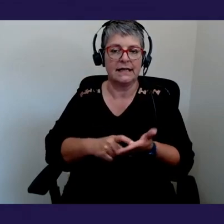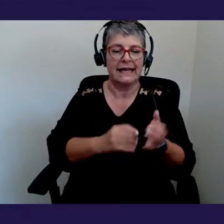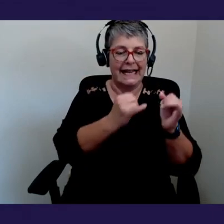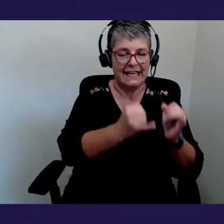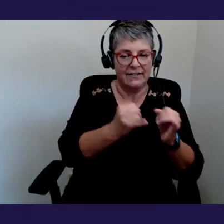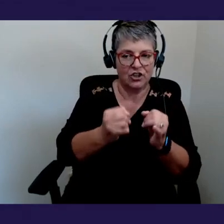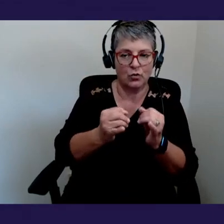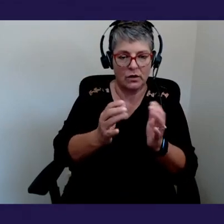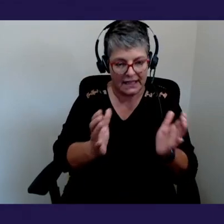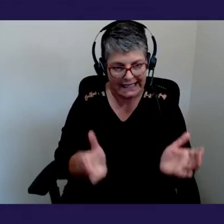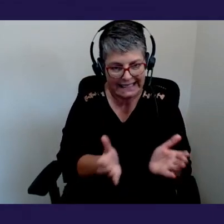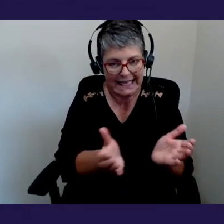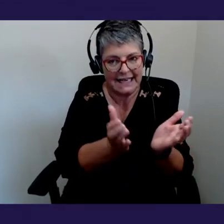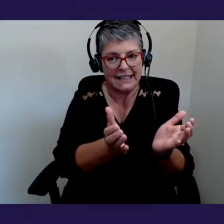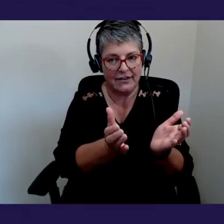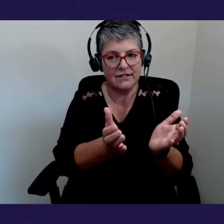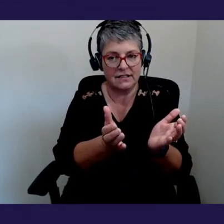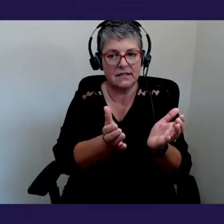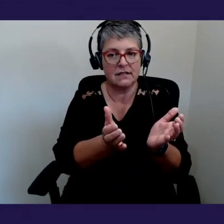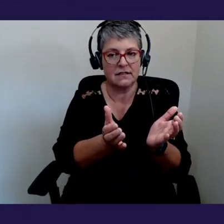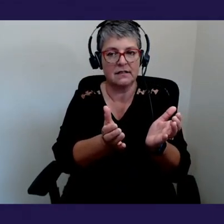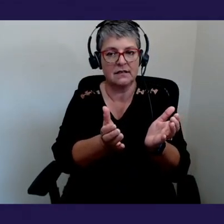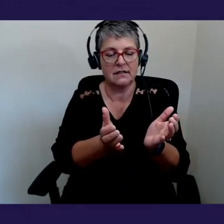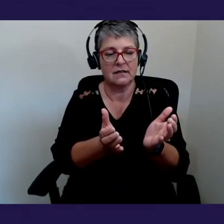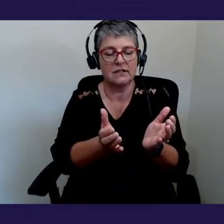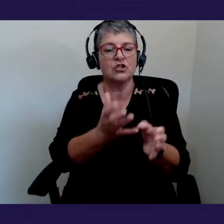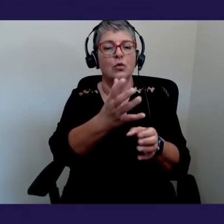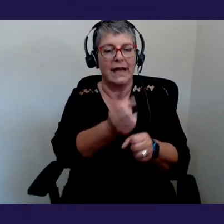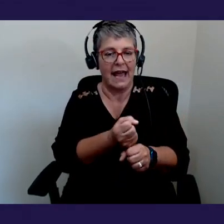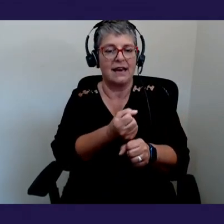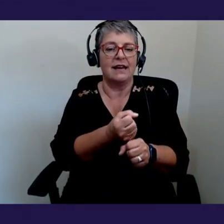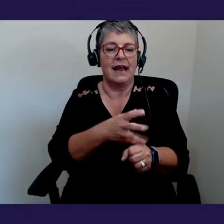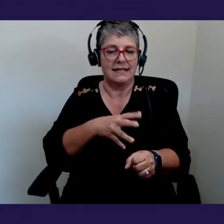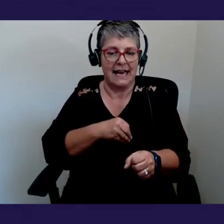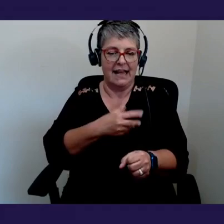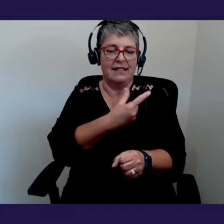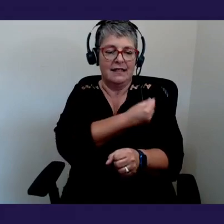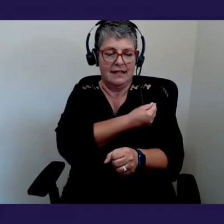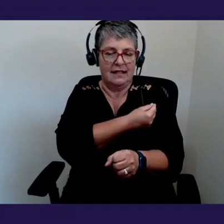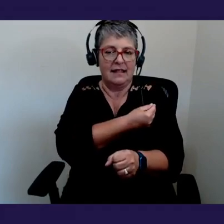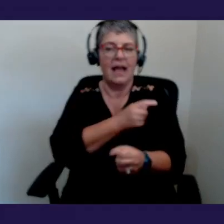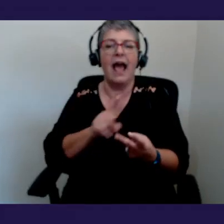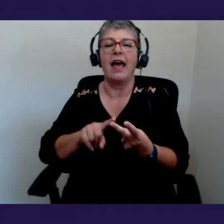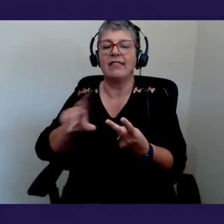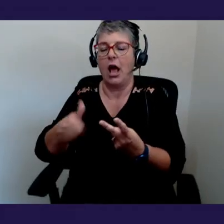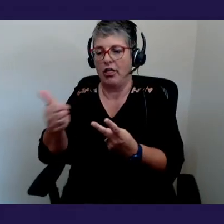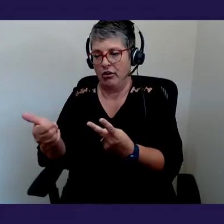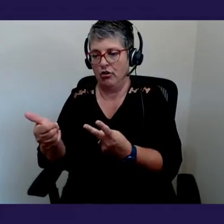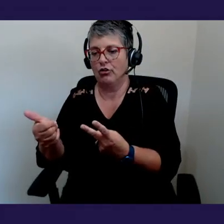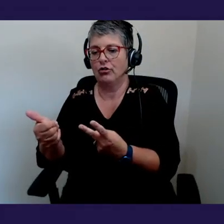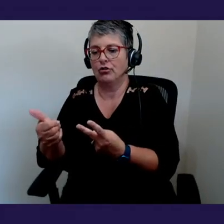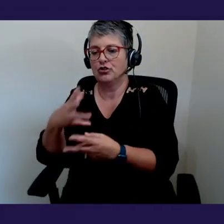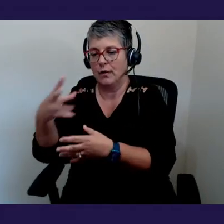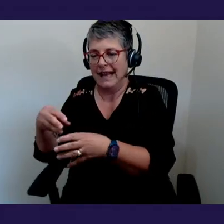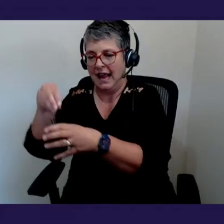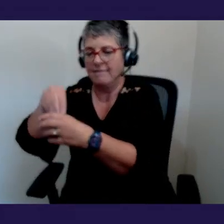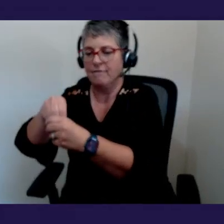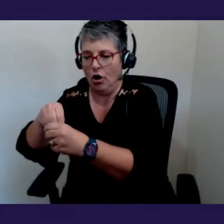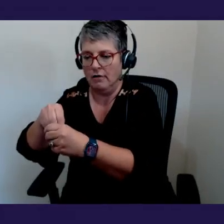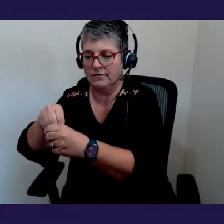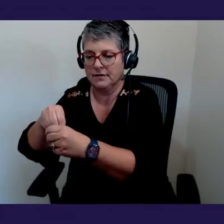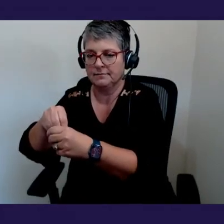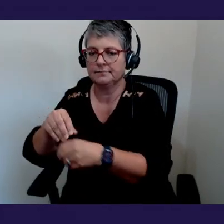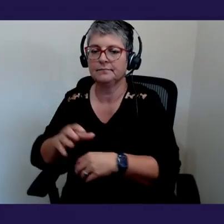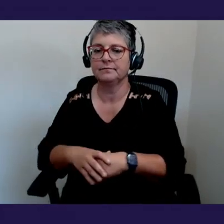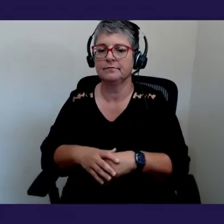get your own vaccinated yourself and to get involved. And we did a pretty poor job